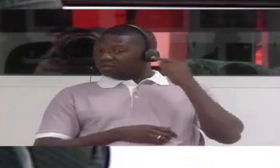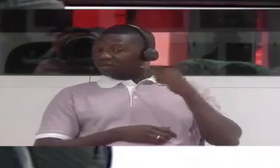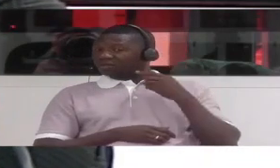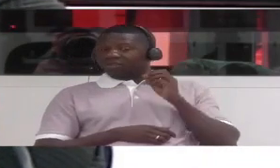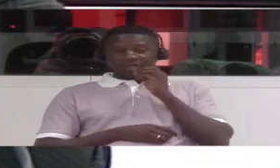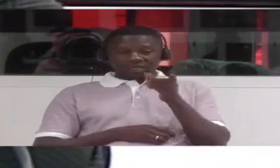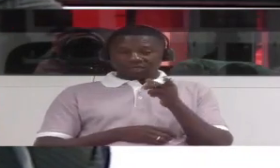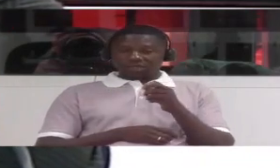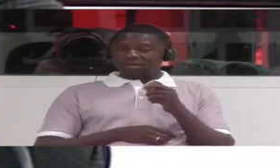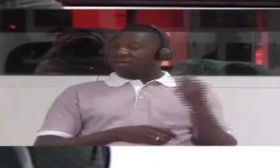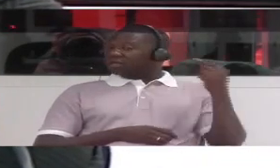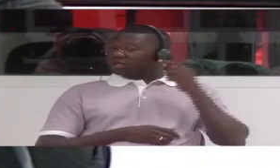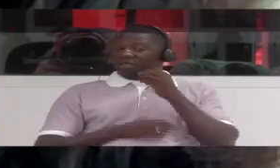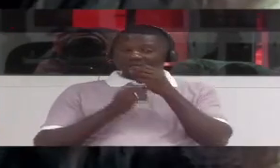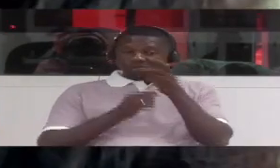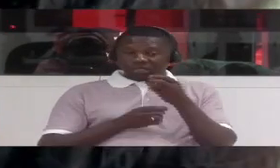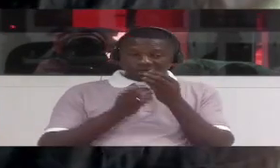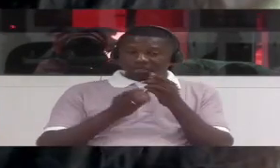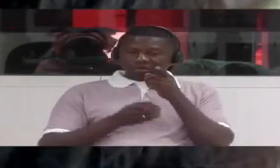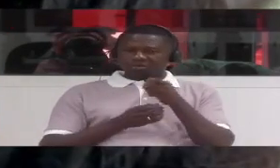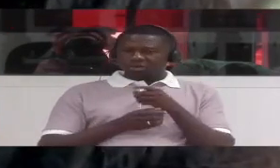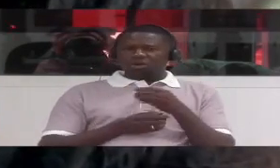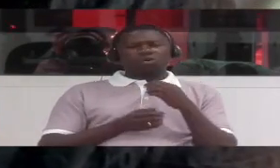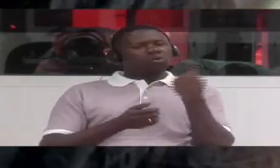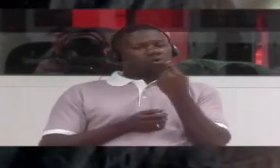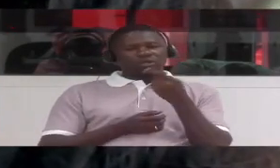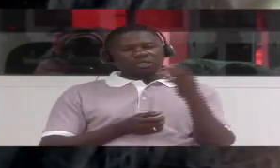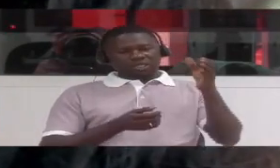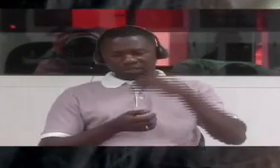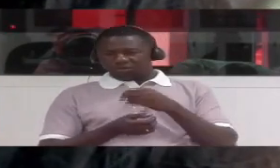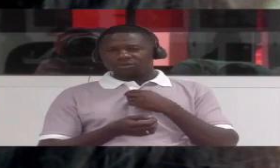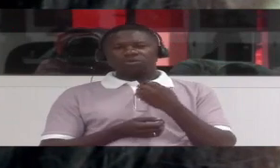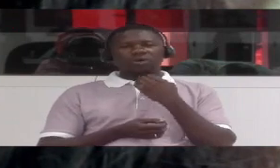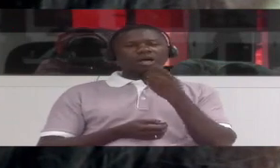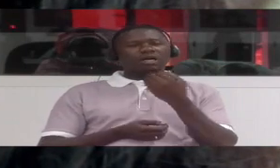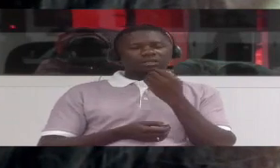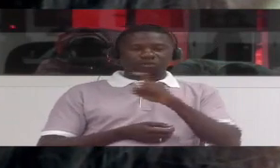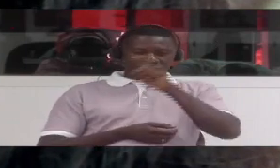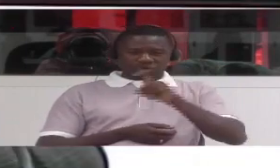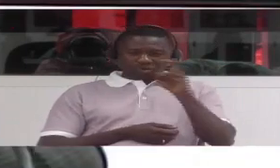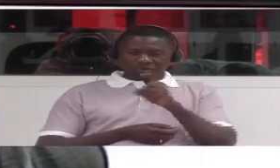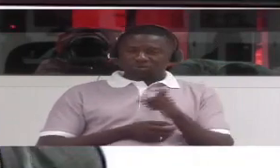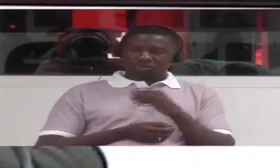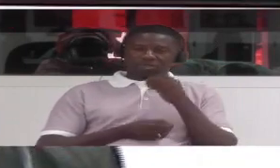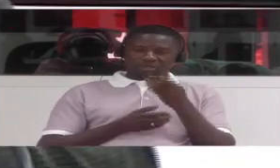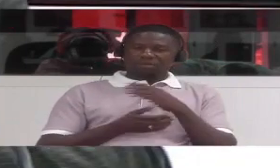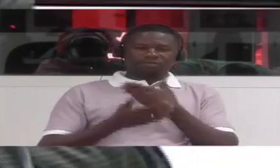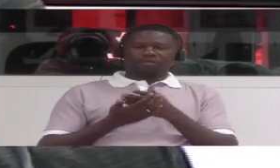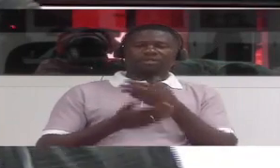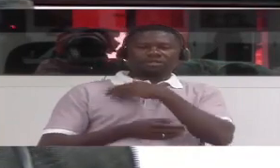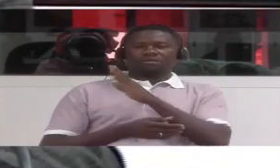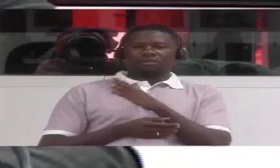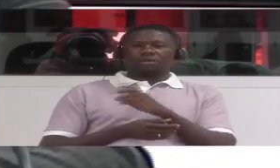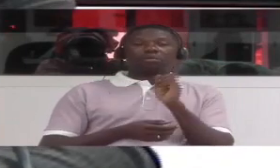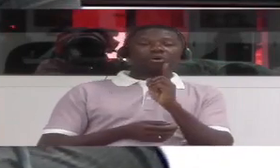to be called and questioned. That I was mentioned in context, they should ask me questions. But then one of the policemen said, no, boss, that had been changed.